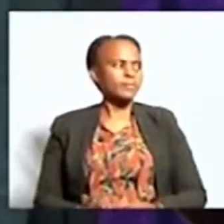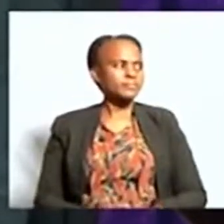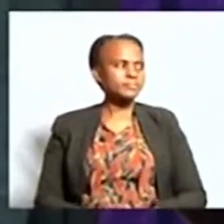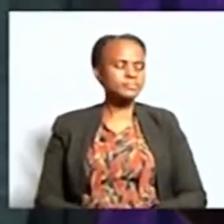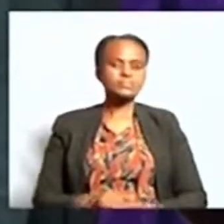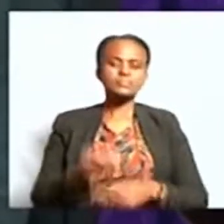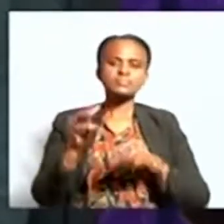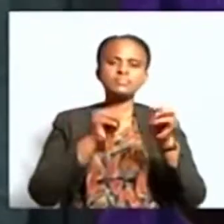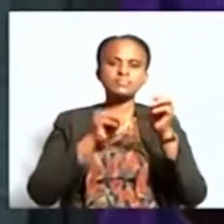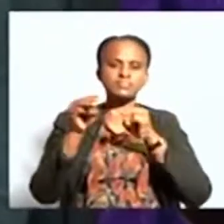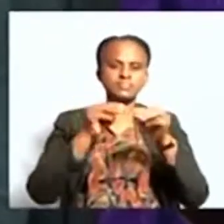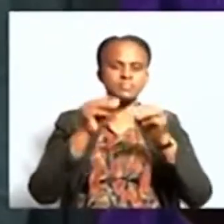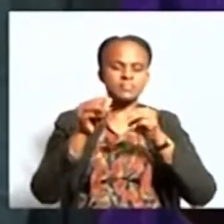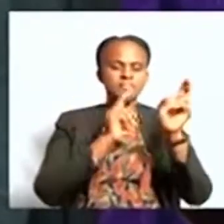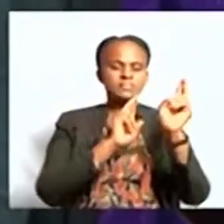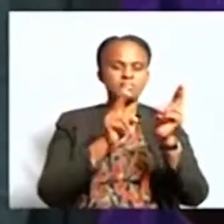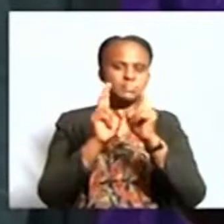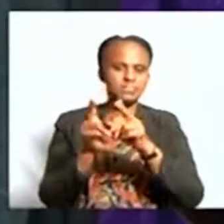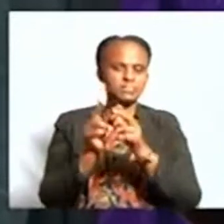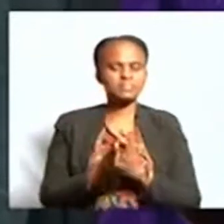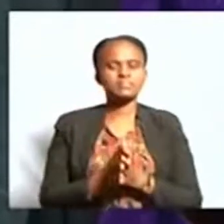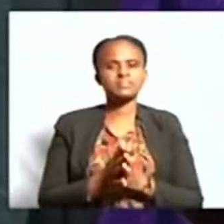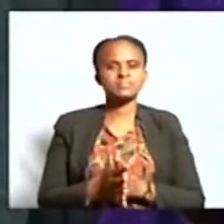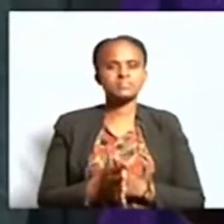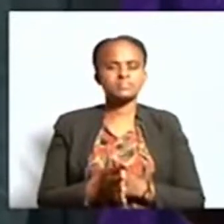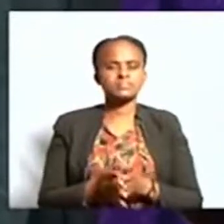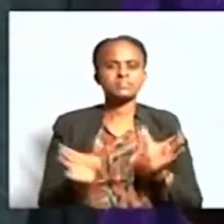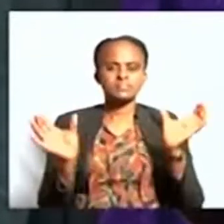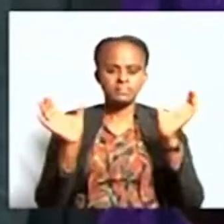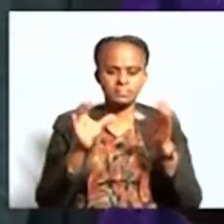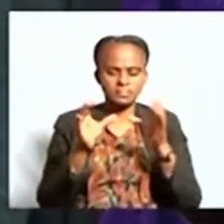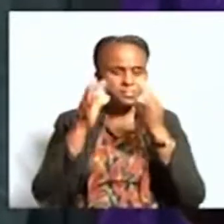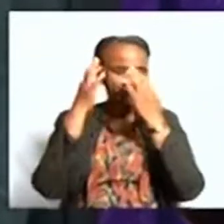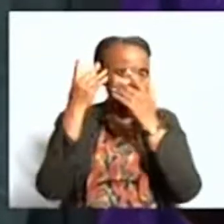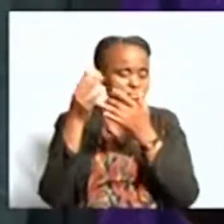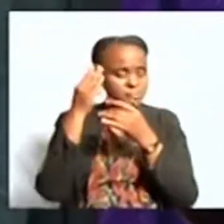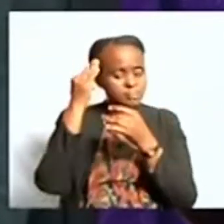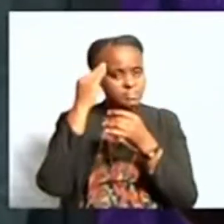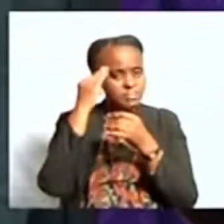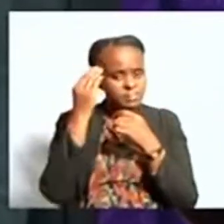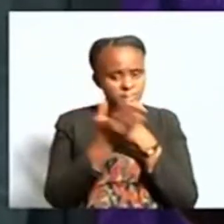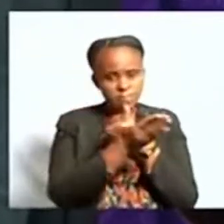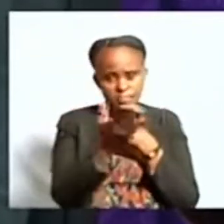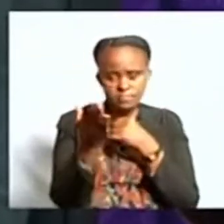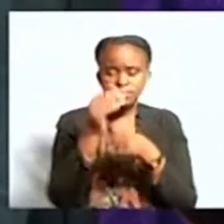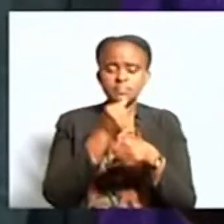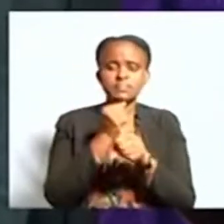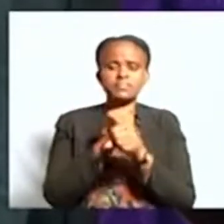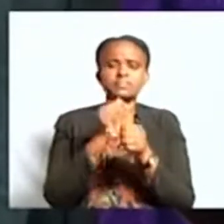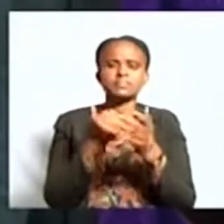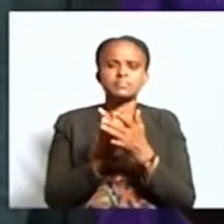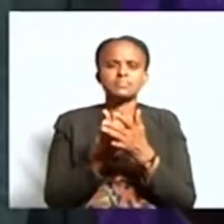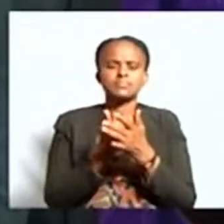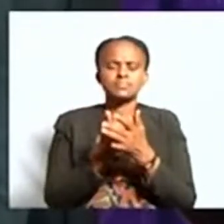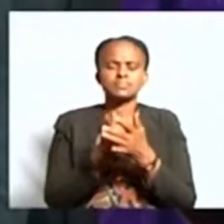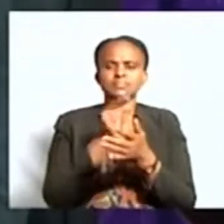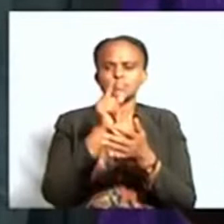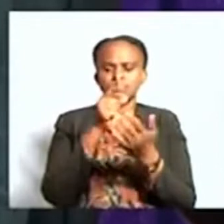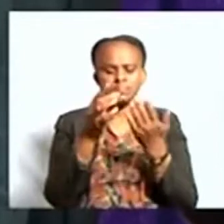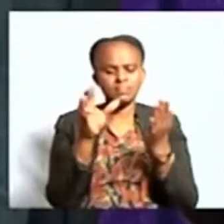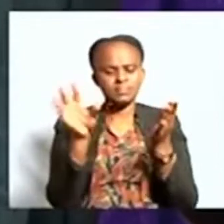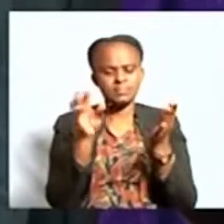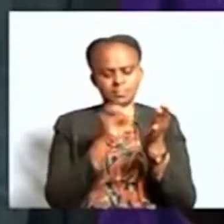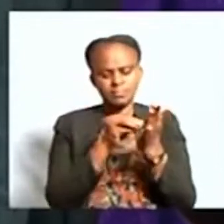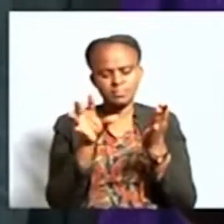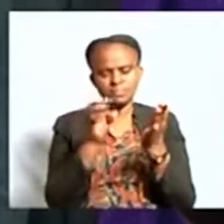Management response. Cause. The committee may wish to know that this was caused by inaccurate capturing of